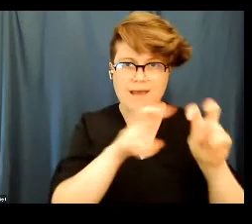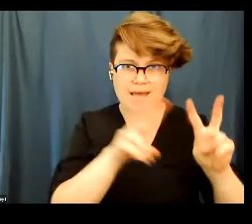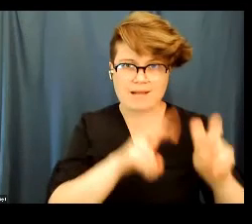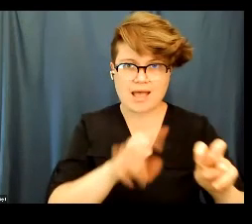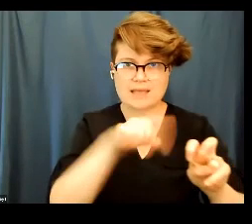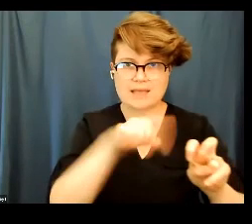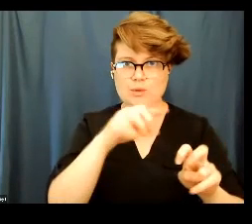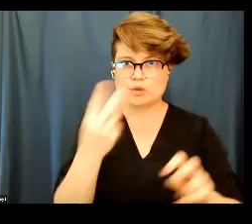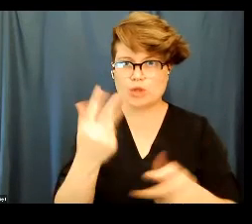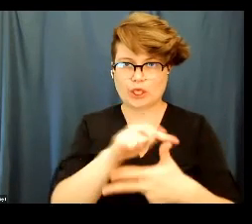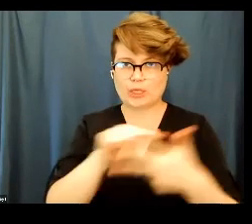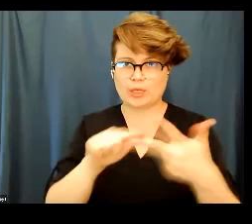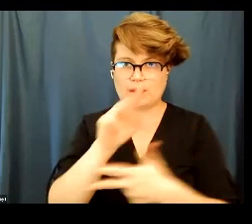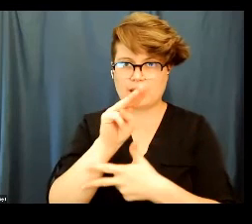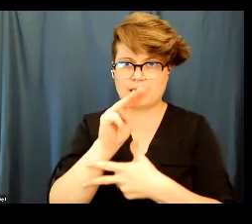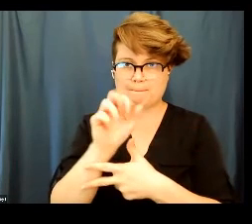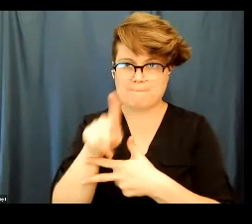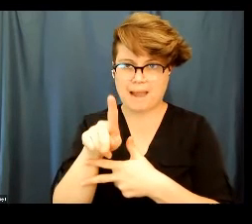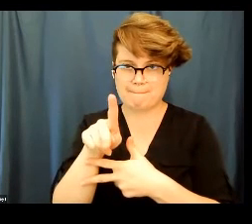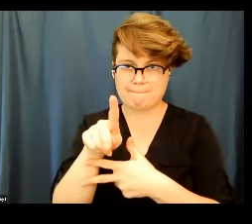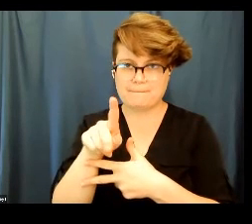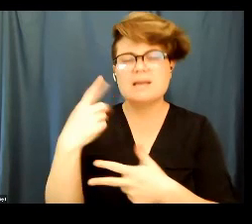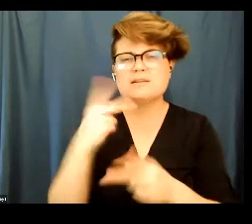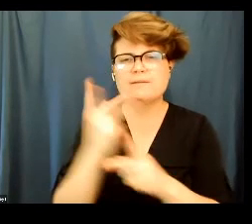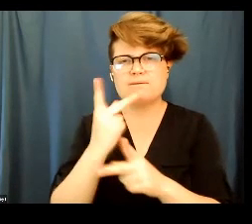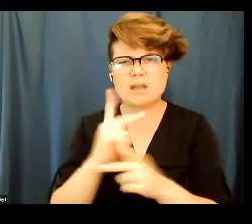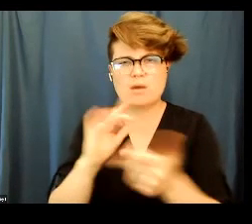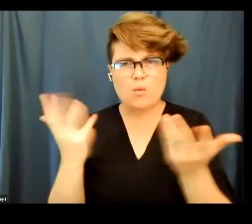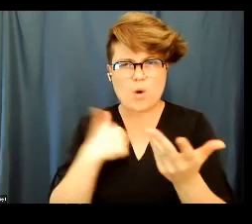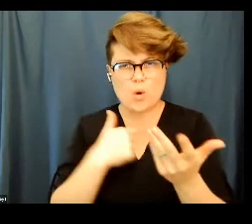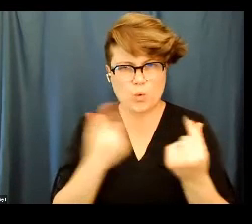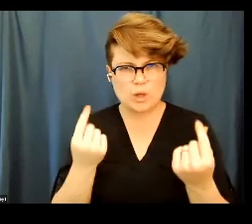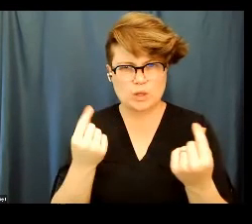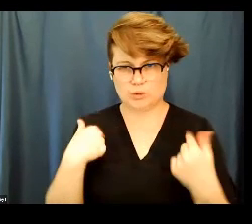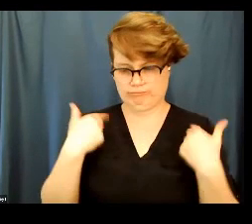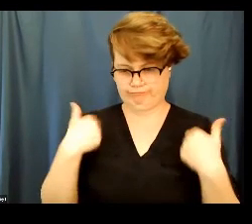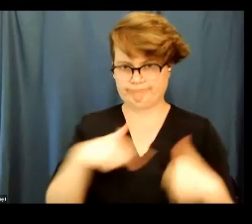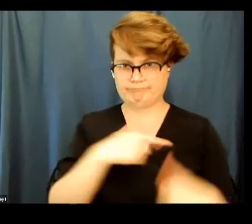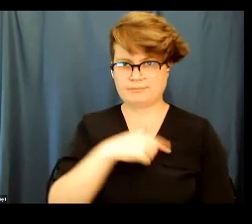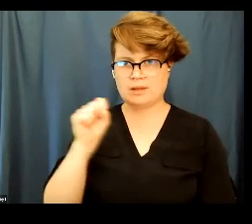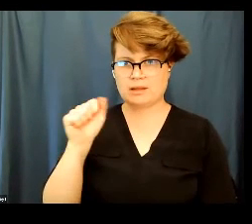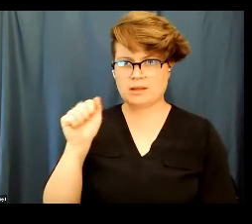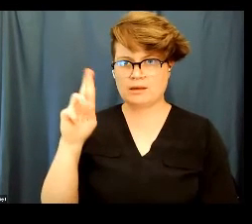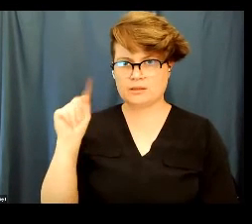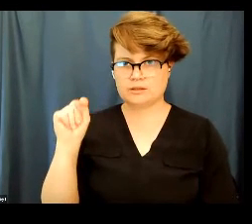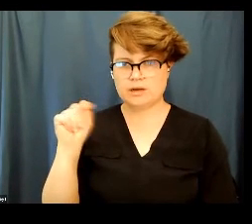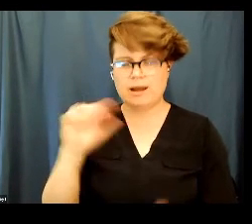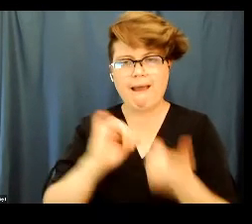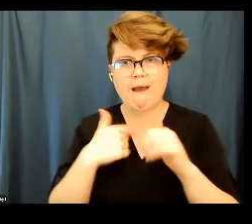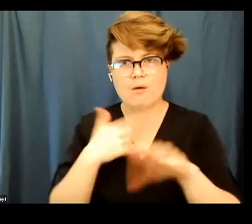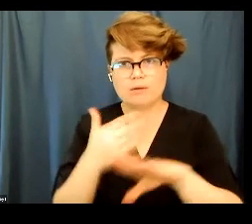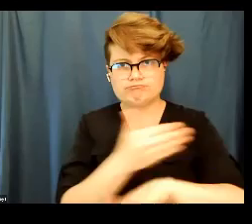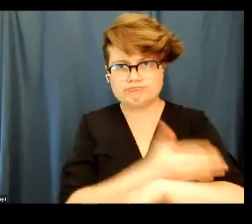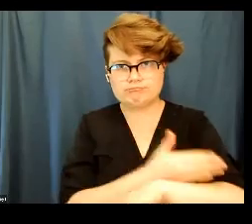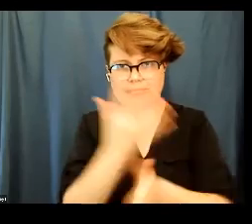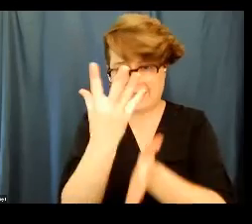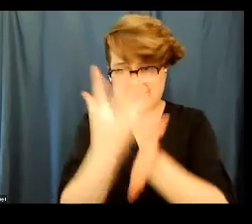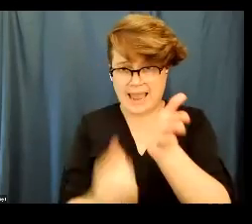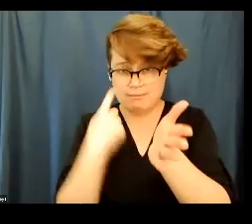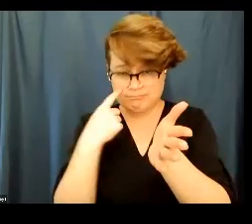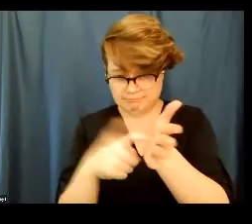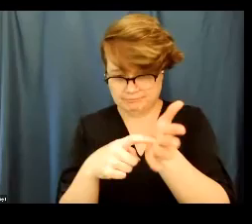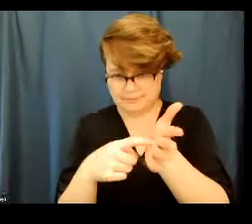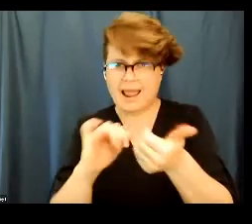maps and really figure out what we can do as a SART to improve some of the gaps that we may have identified.